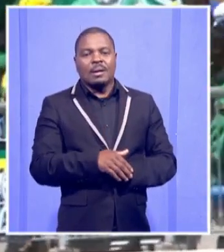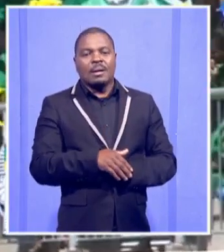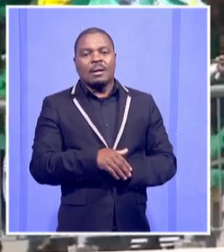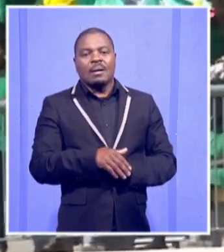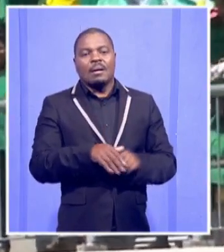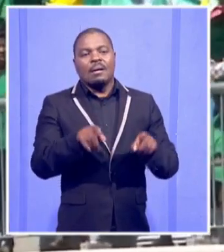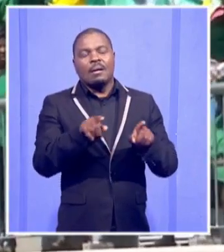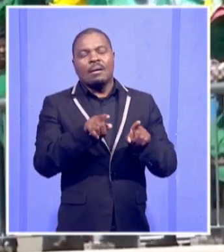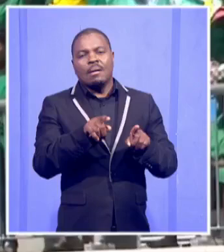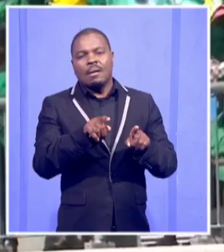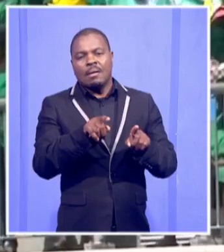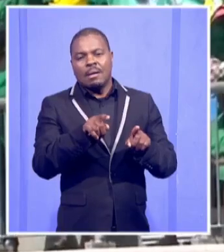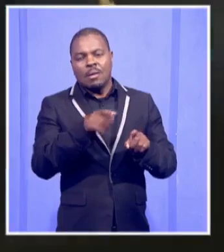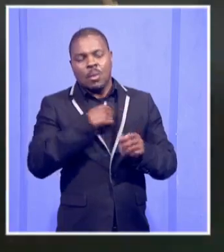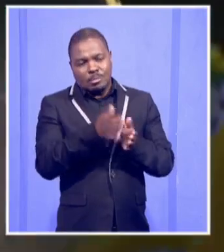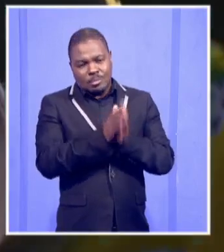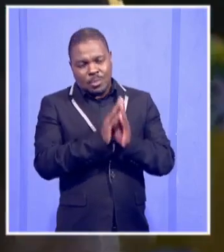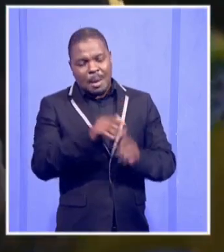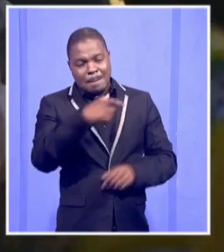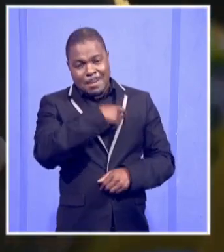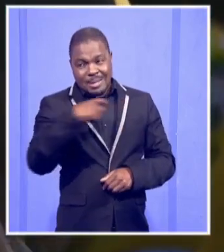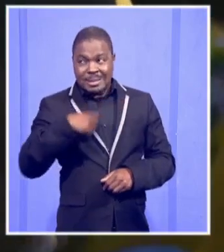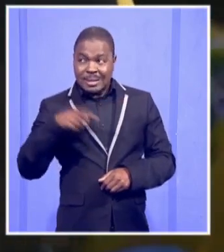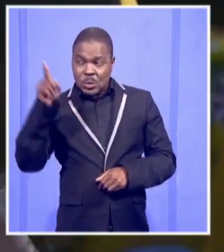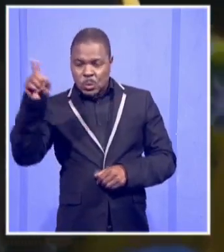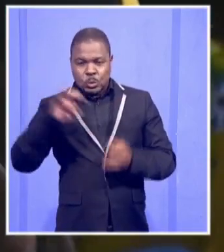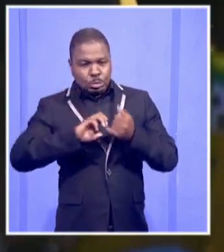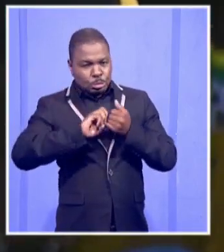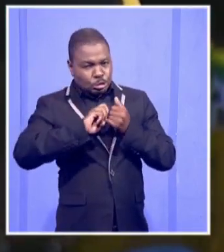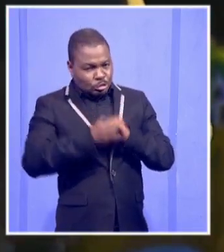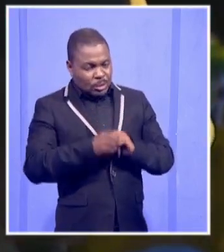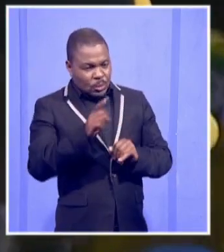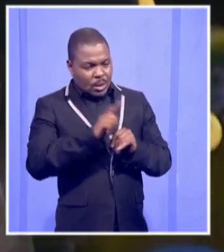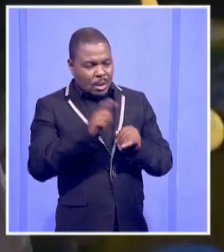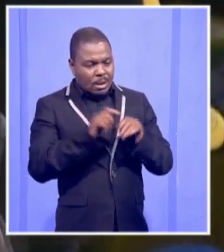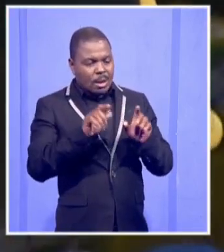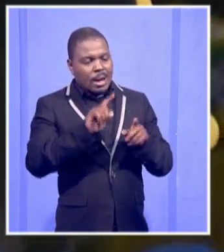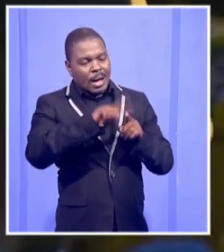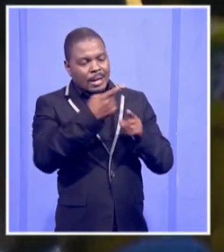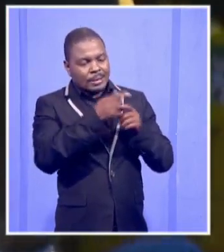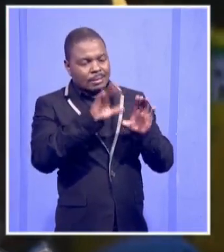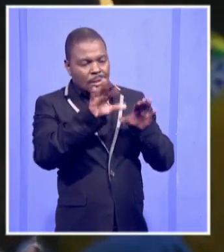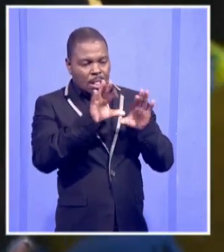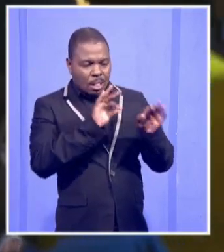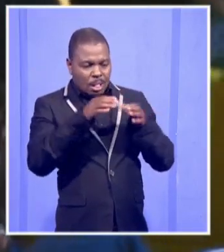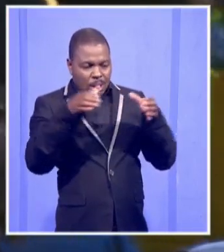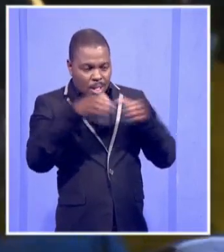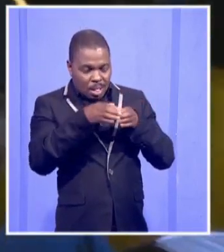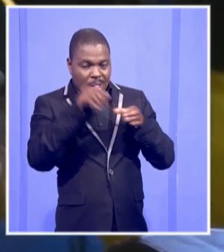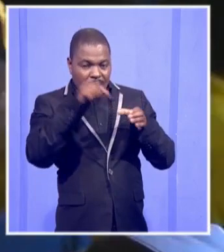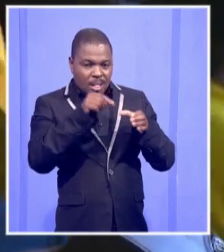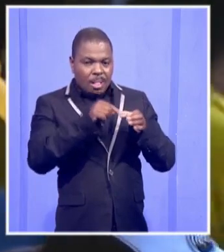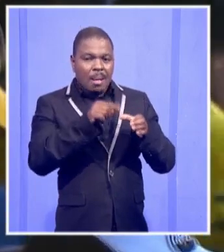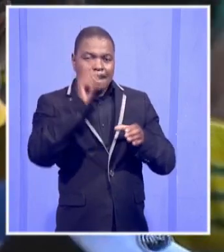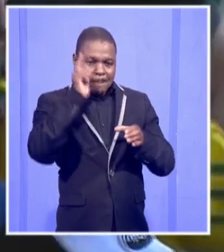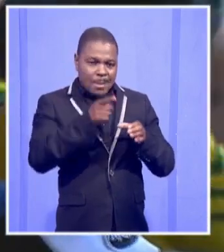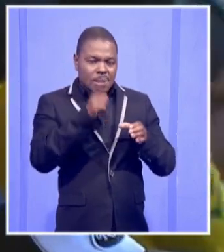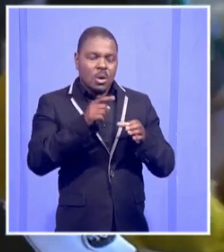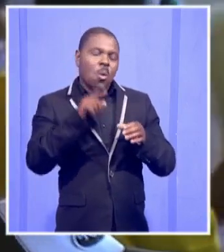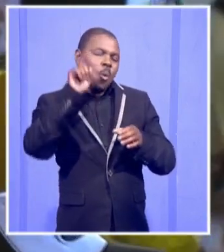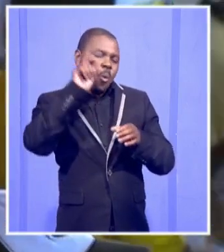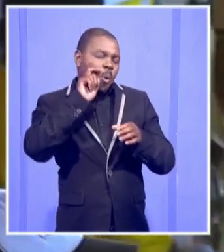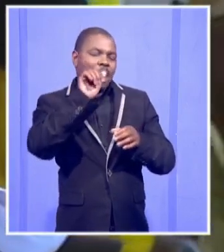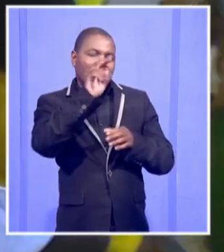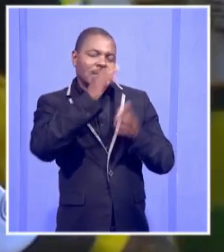kale ukuthi sicela ukuthi president azame ukuthi nale cabinet bayikhethile enyuwan babuyise ANC le yakuzala